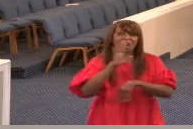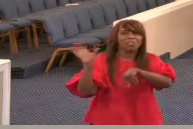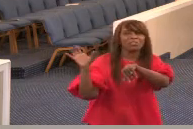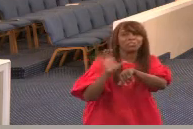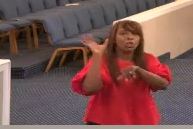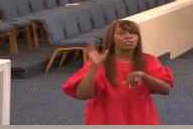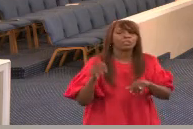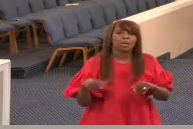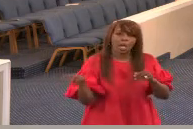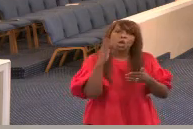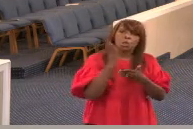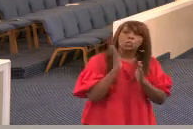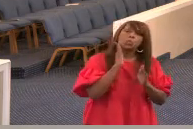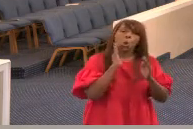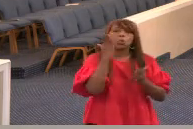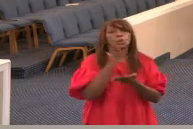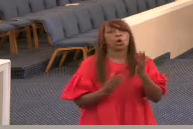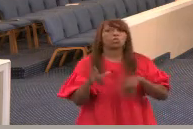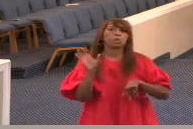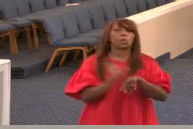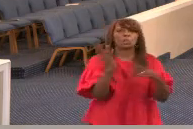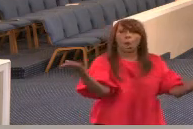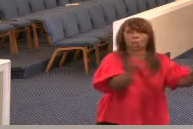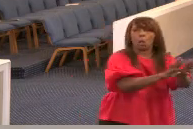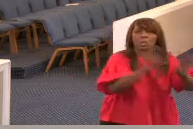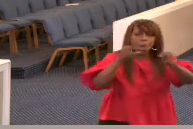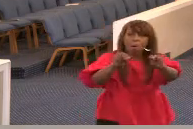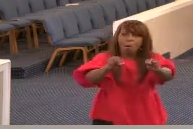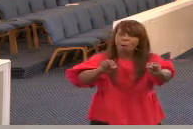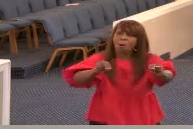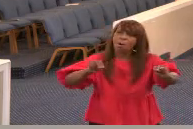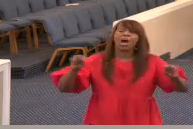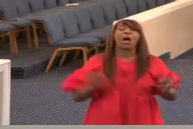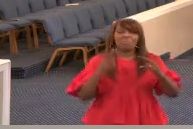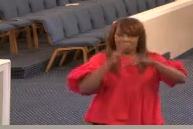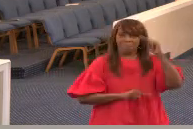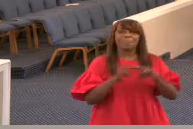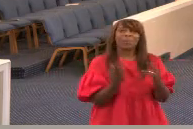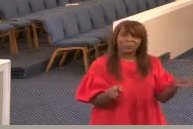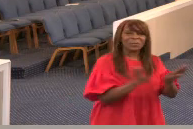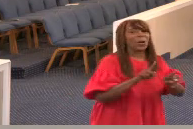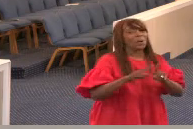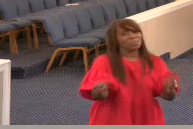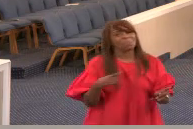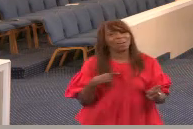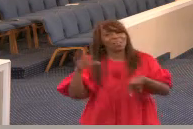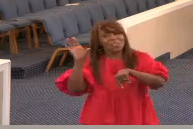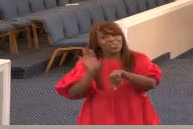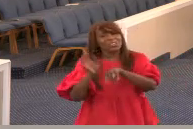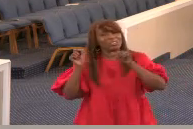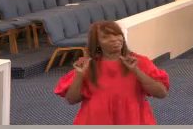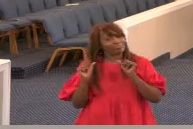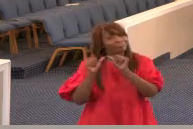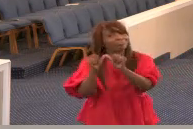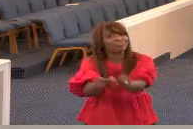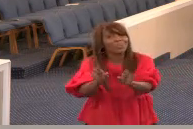know, the church is closed. No, the building is closed, but the church still runs on.